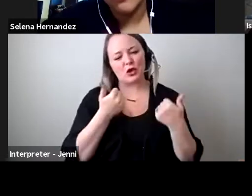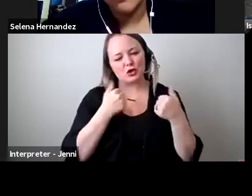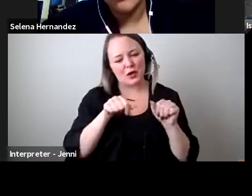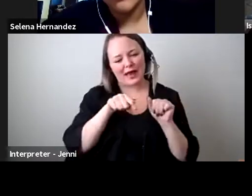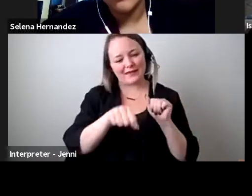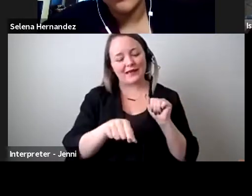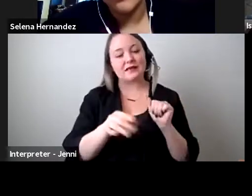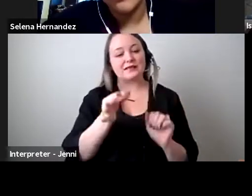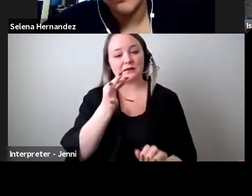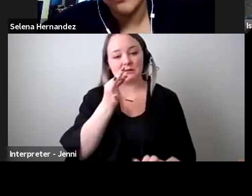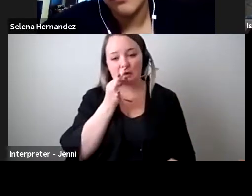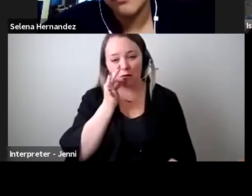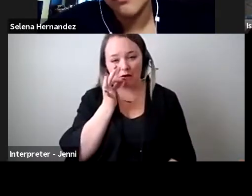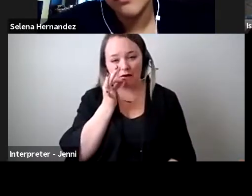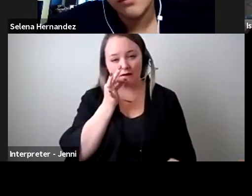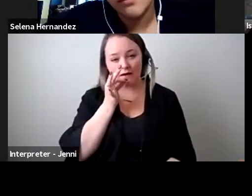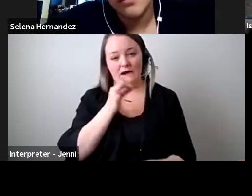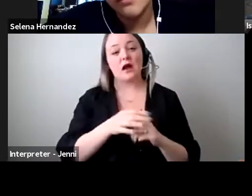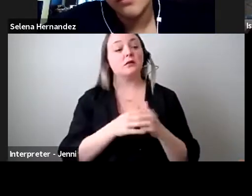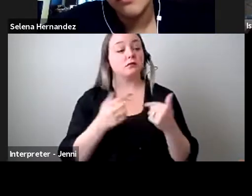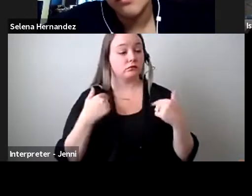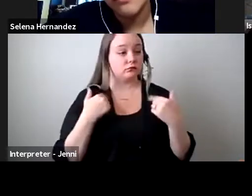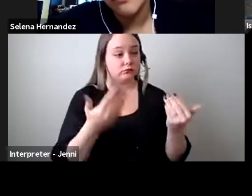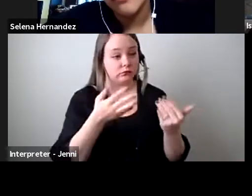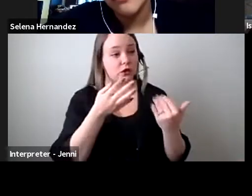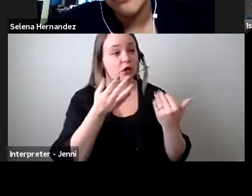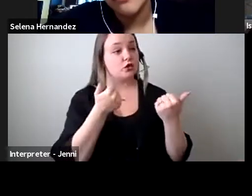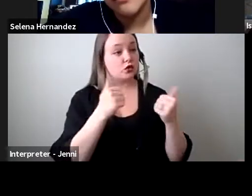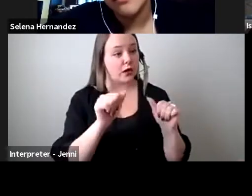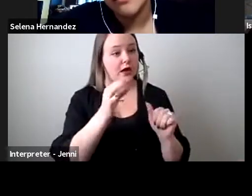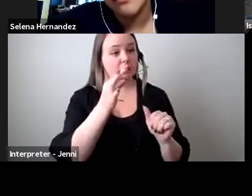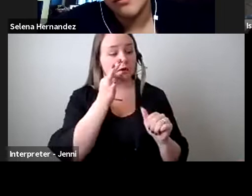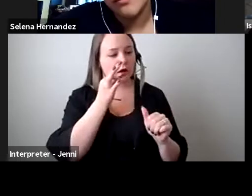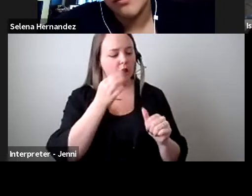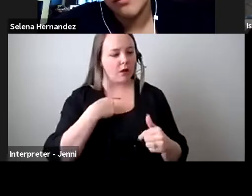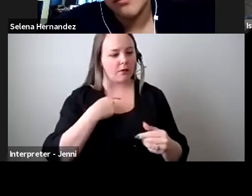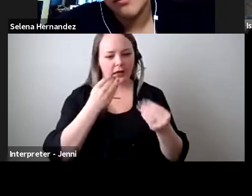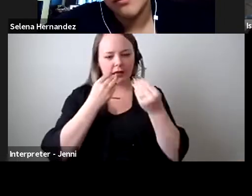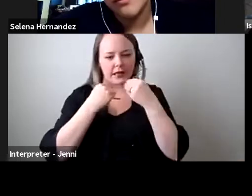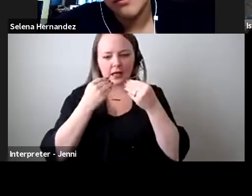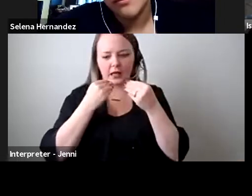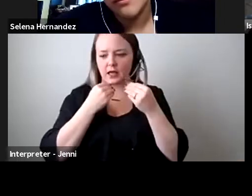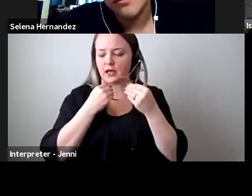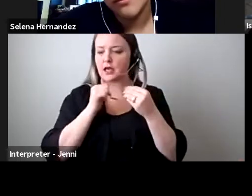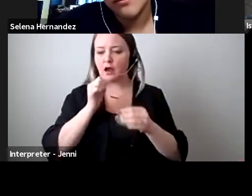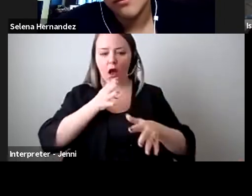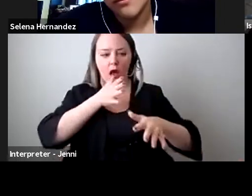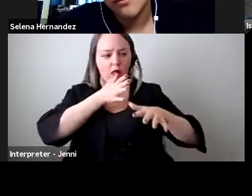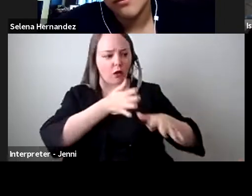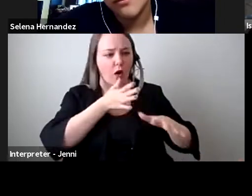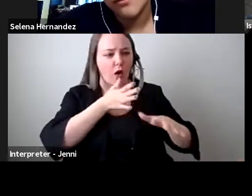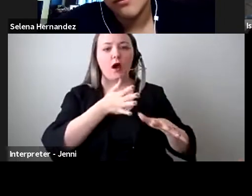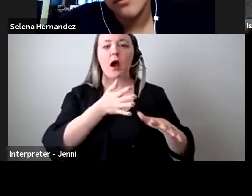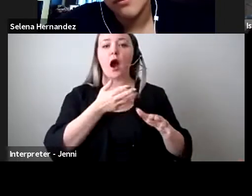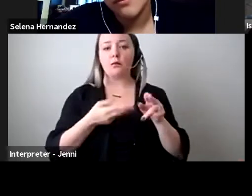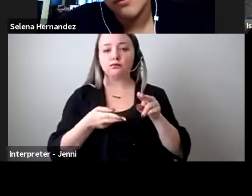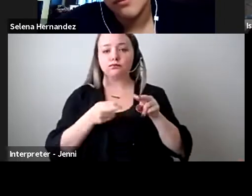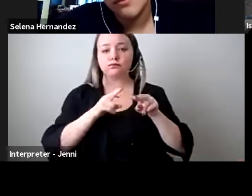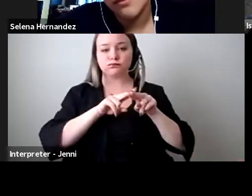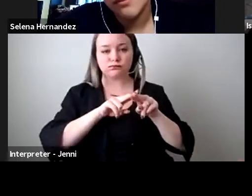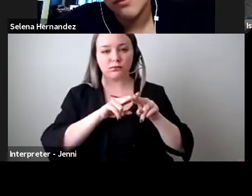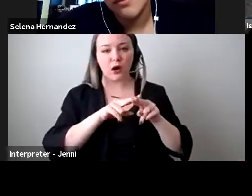joint, it was marijuana. I tried it. I was able to start eating, holding food down, not throwing up, and gaining the proper weight that I